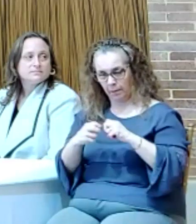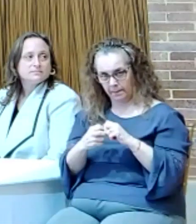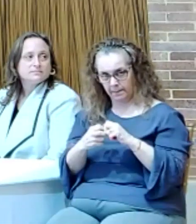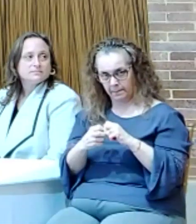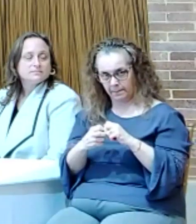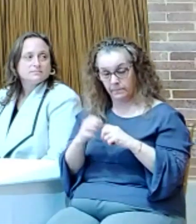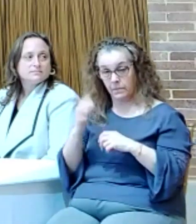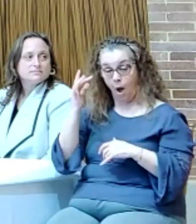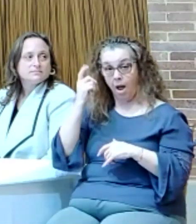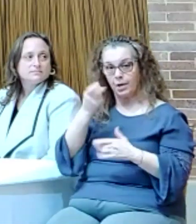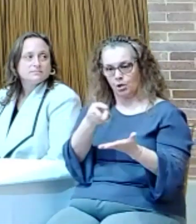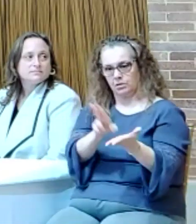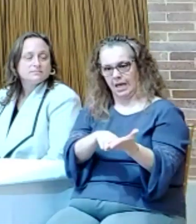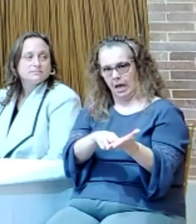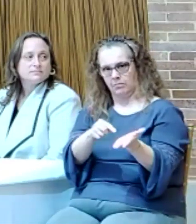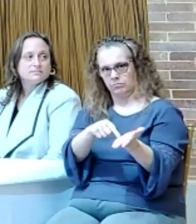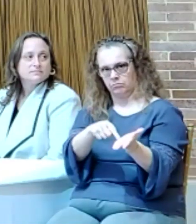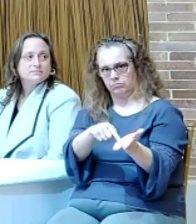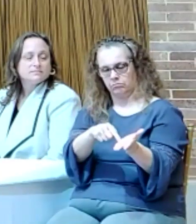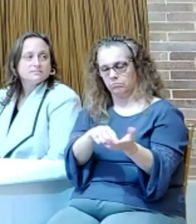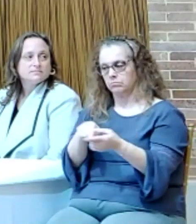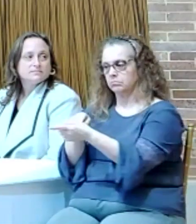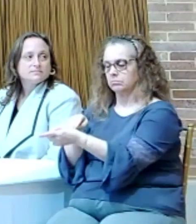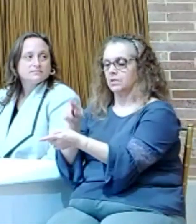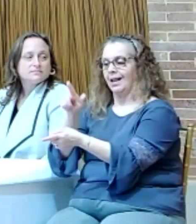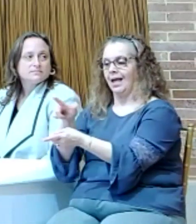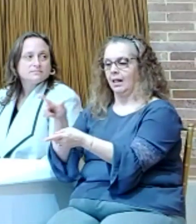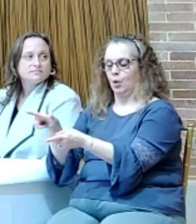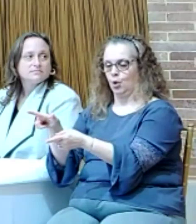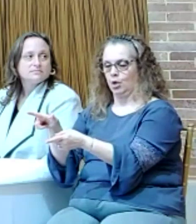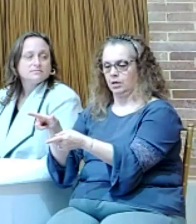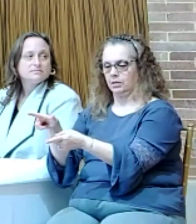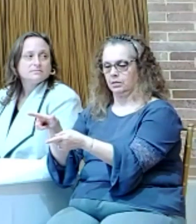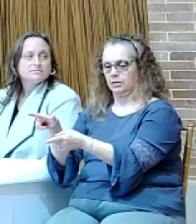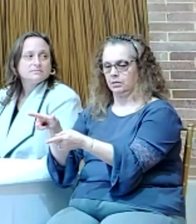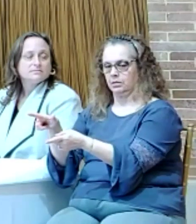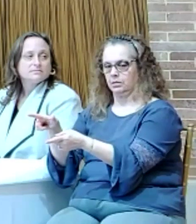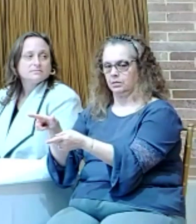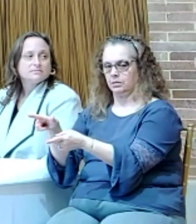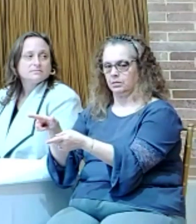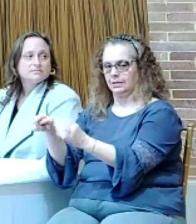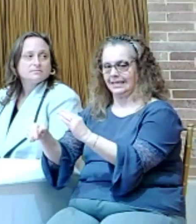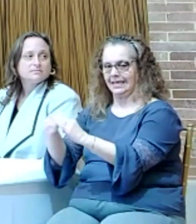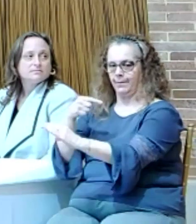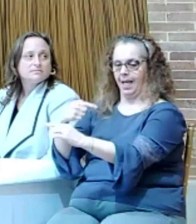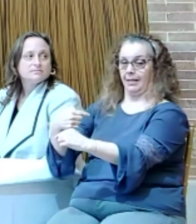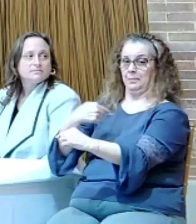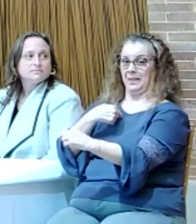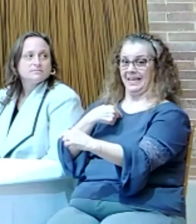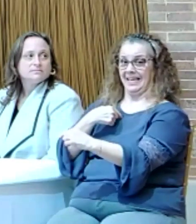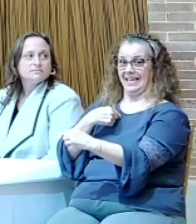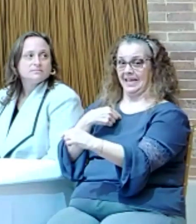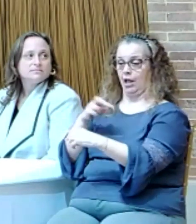she had signed a lease the landlord then sent me an email stating that he wanted to